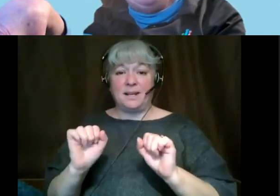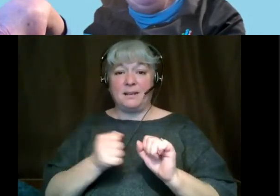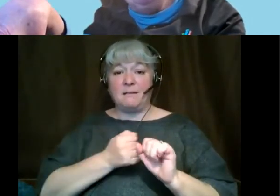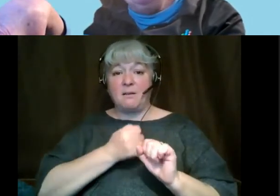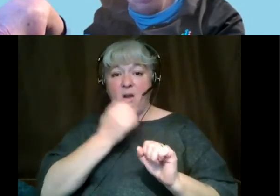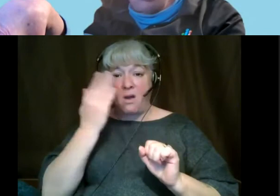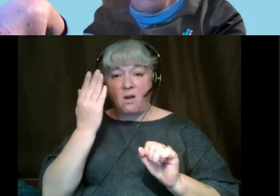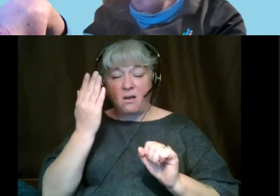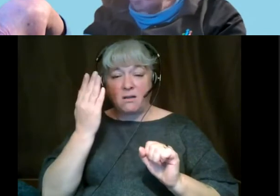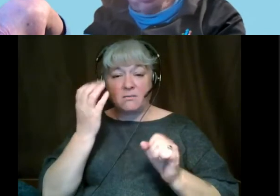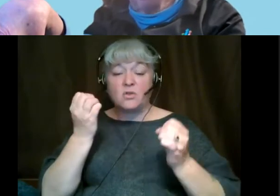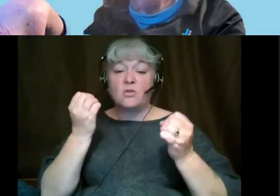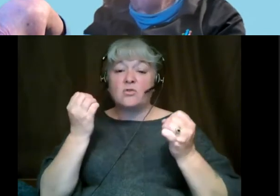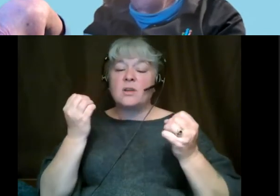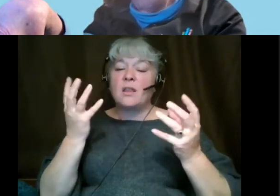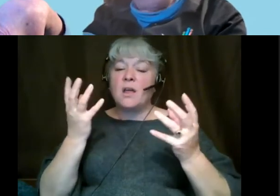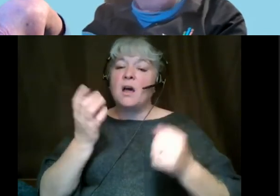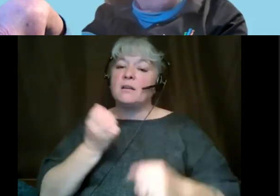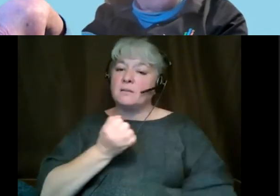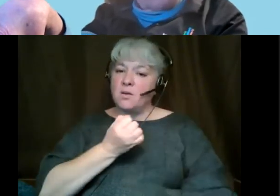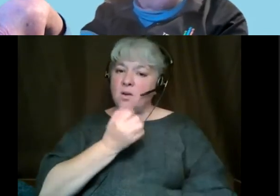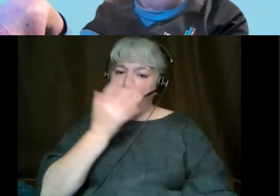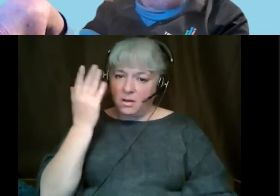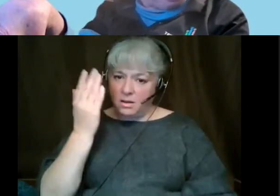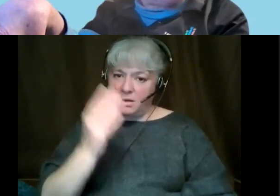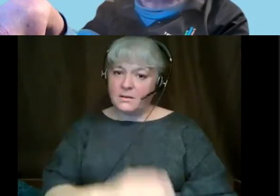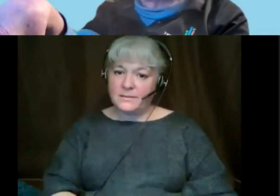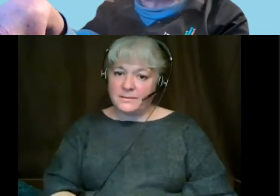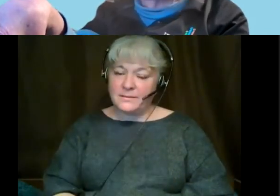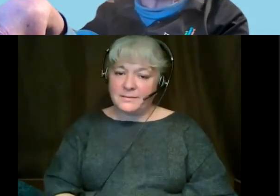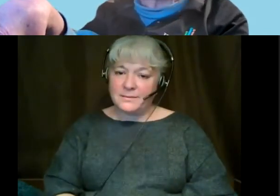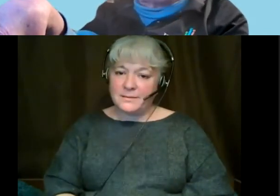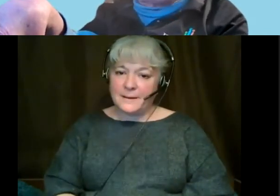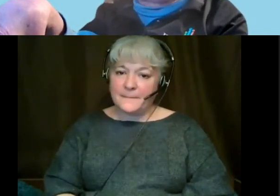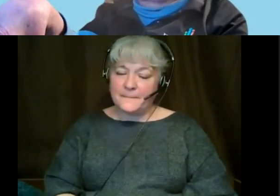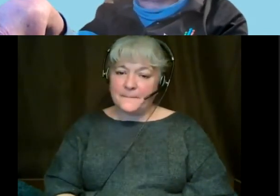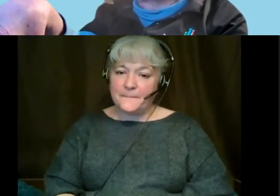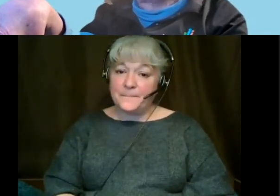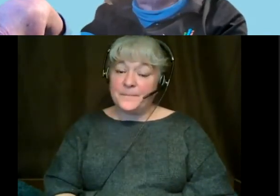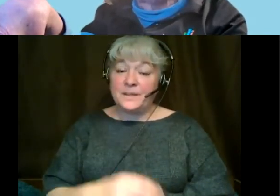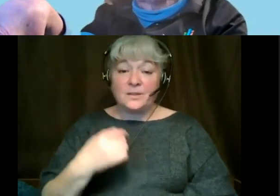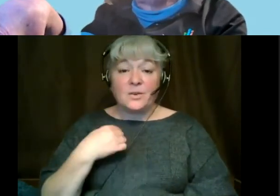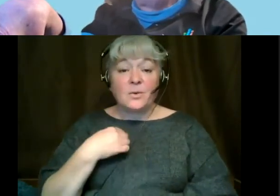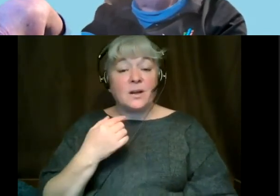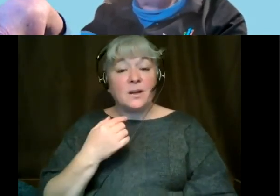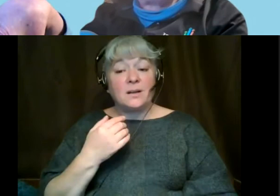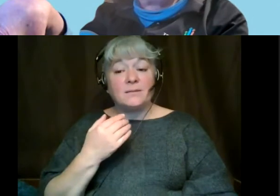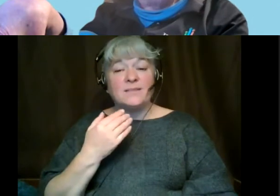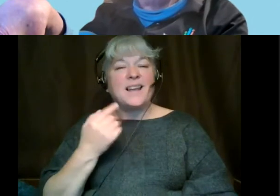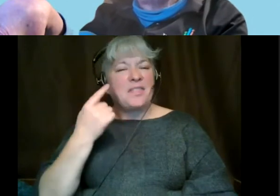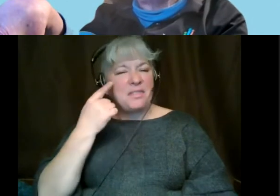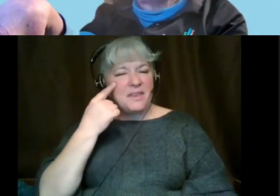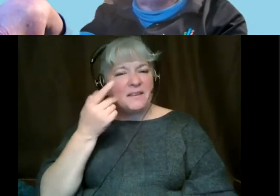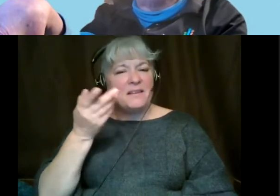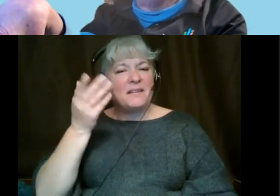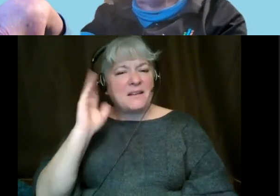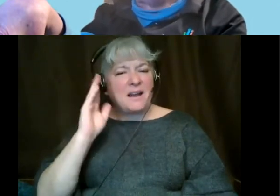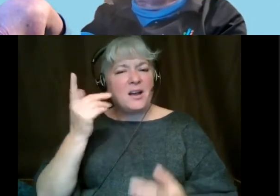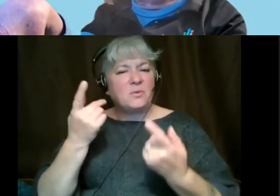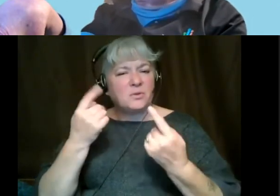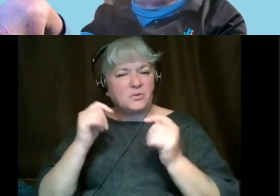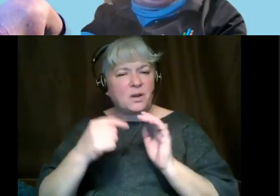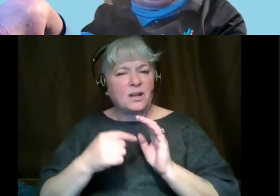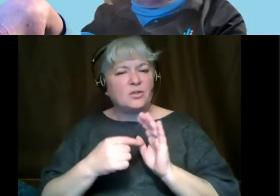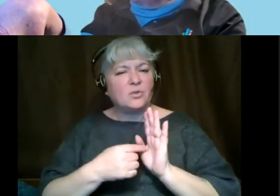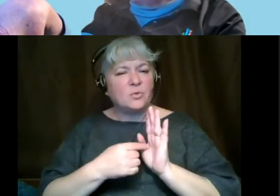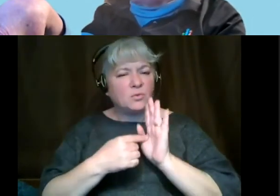a lot. So I think God is trying to show